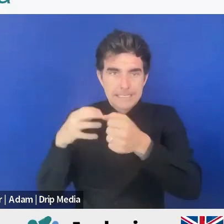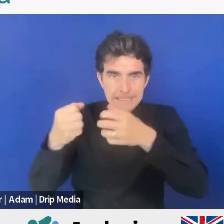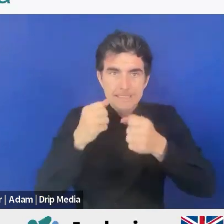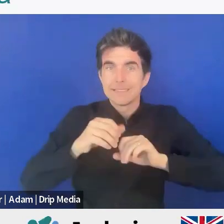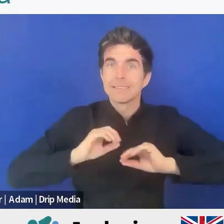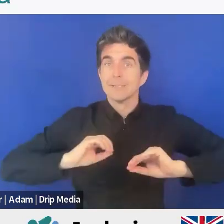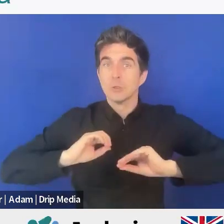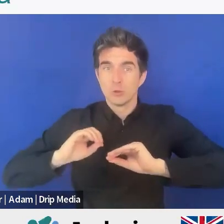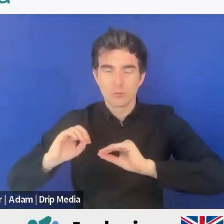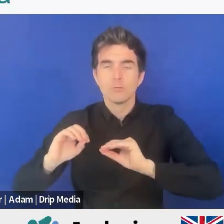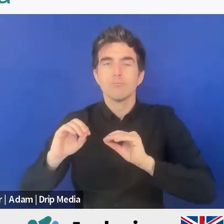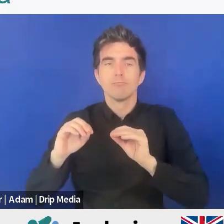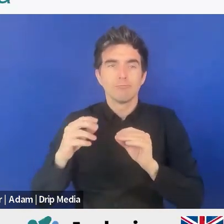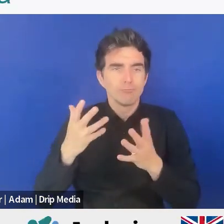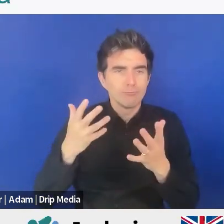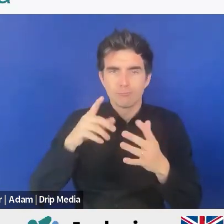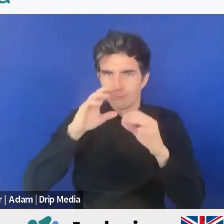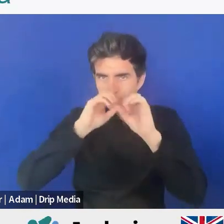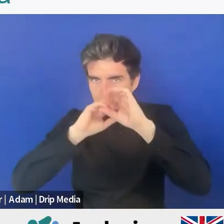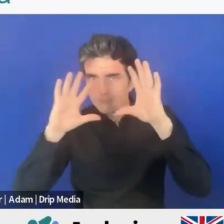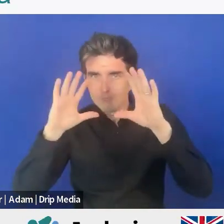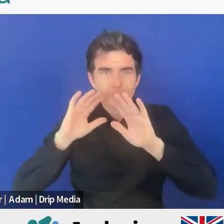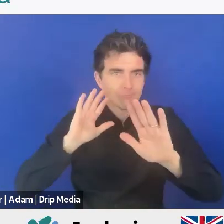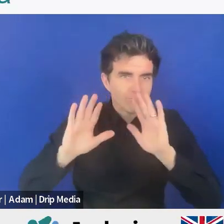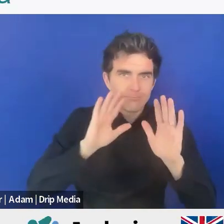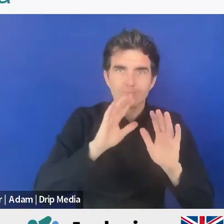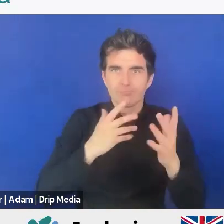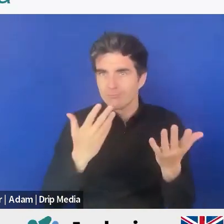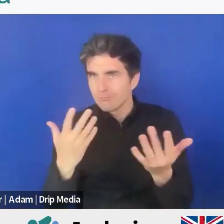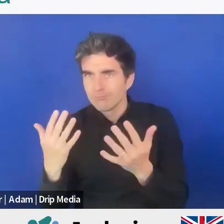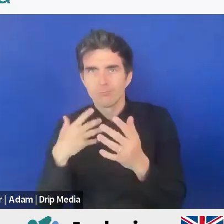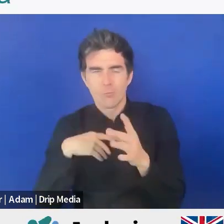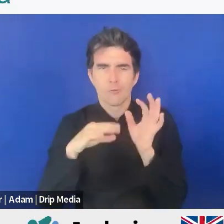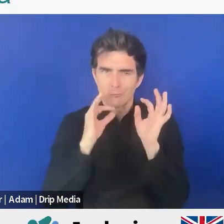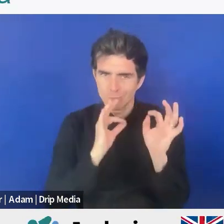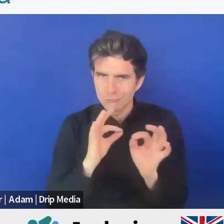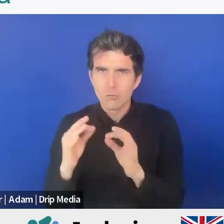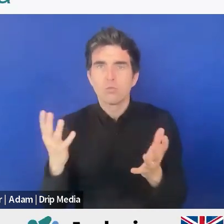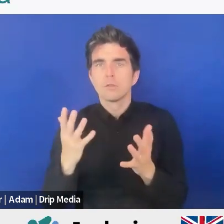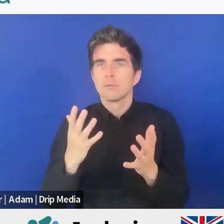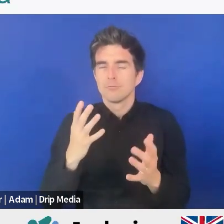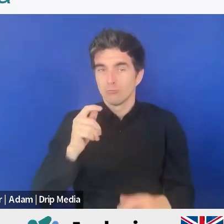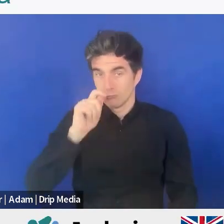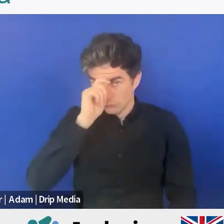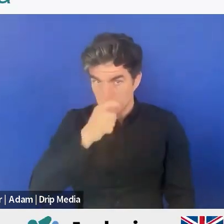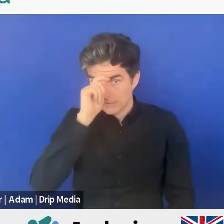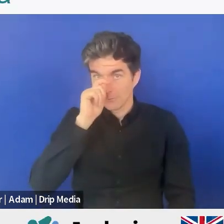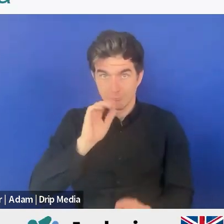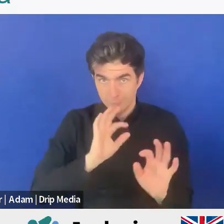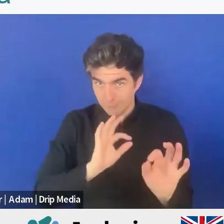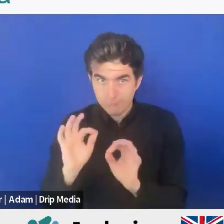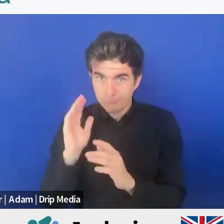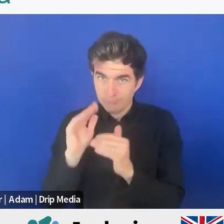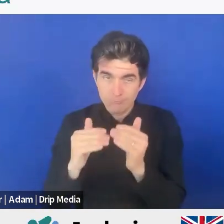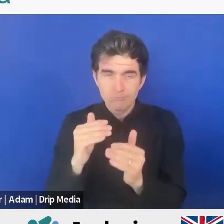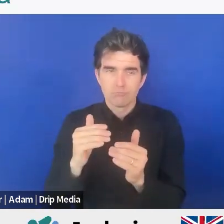insights and ensuring that the tools are used respectfully. Because OPDs come from the community and most